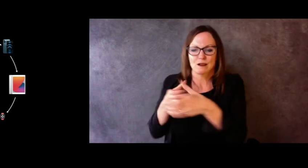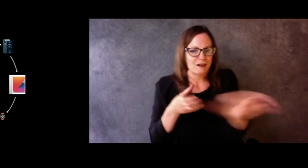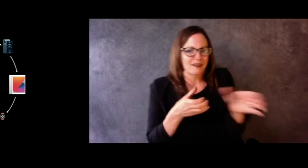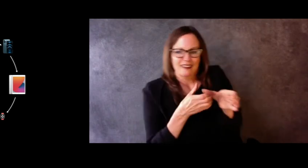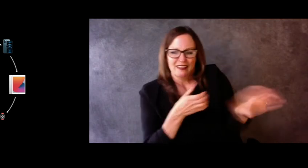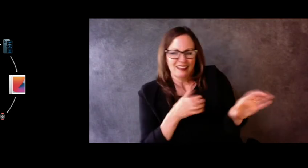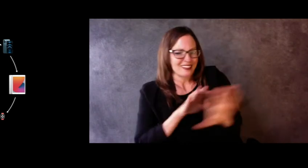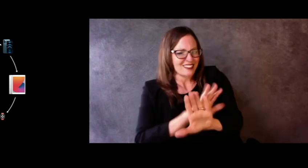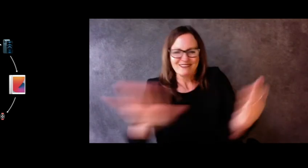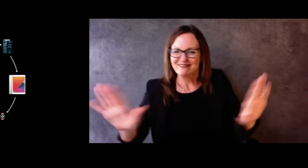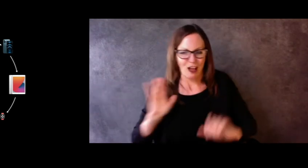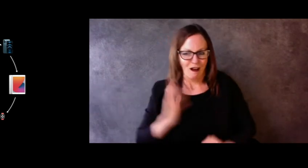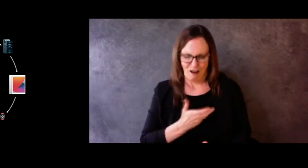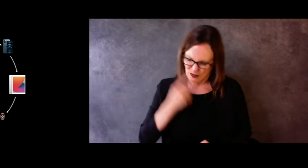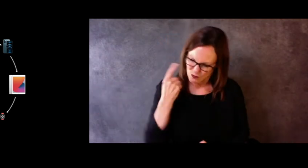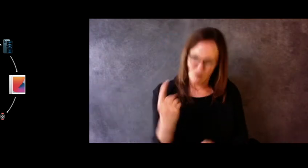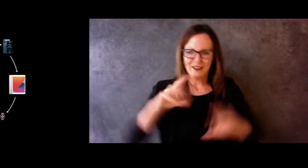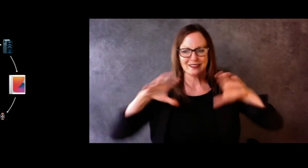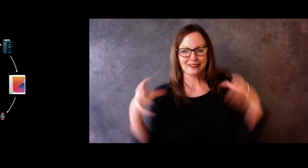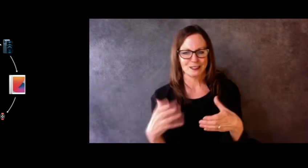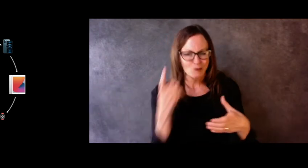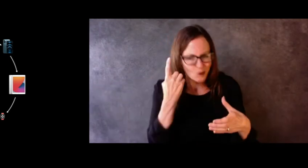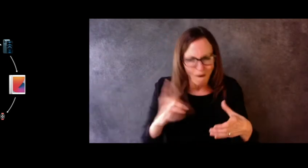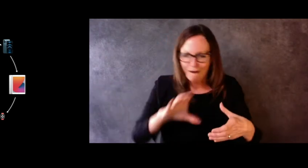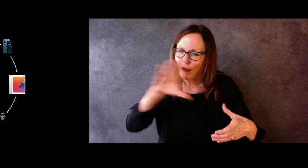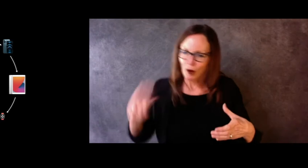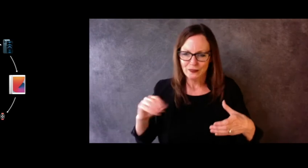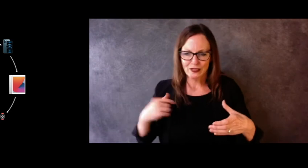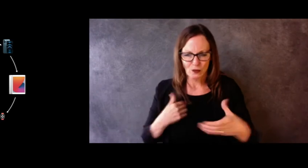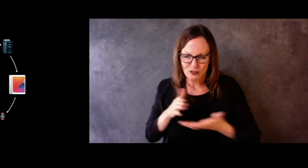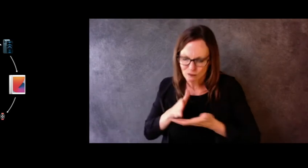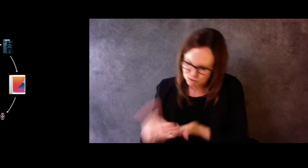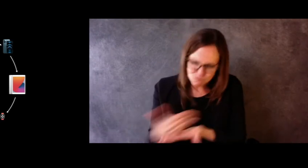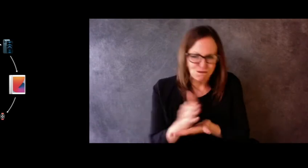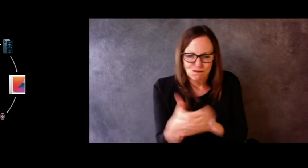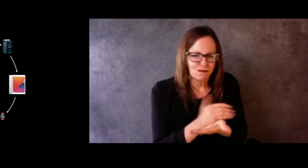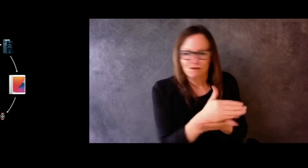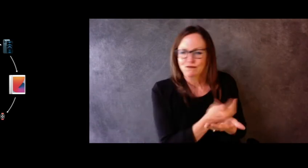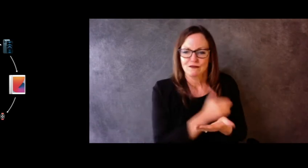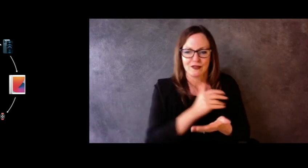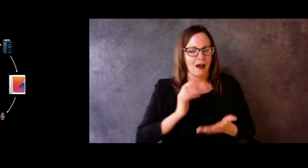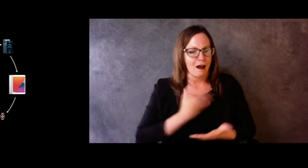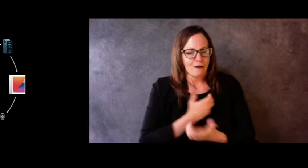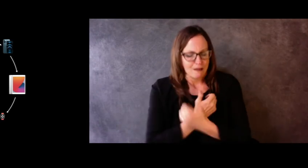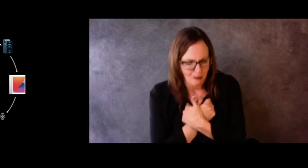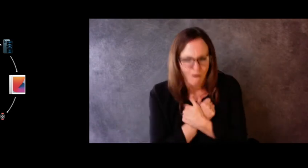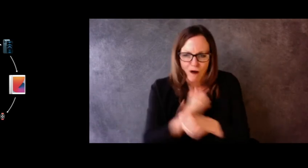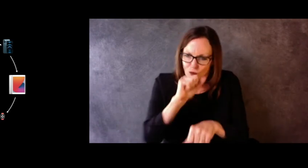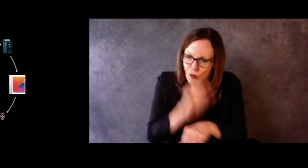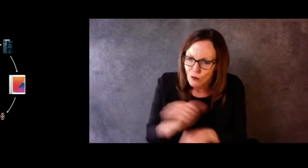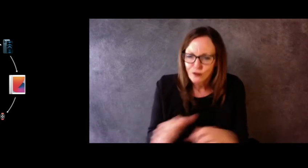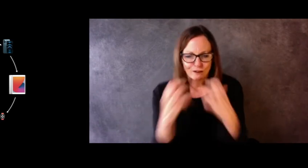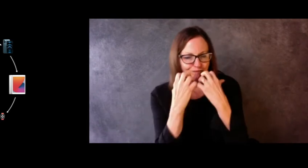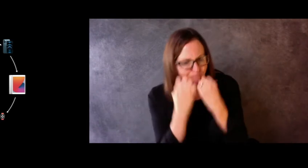product lines. We don't have separate teams coming up with completely different user experiences for each of our operating systems. We have one